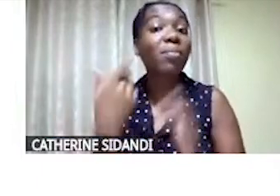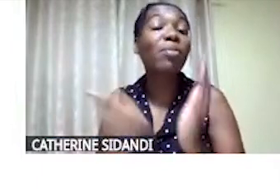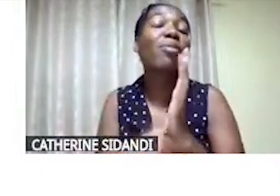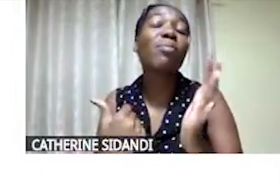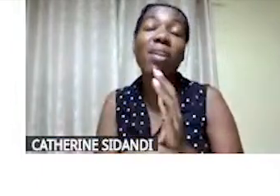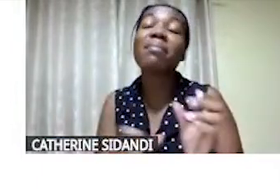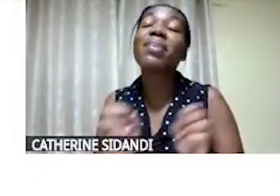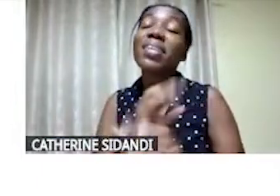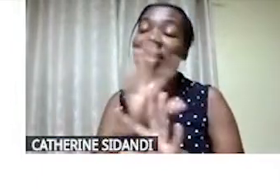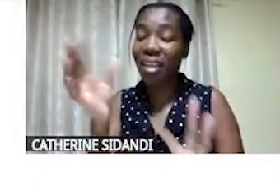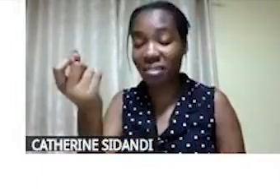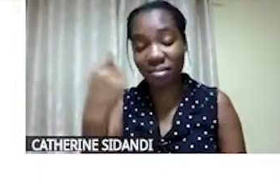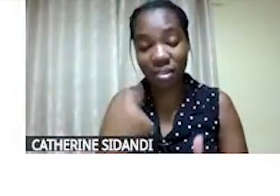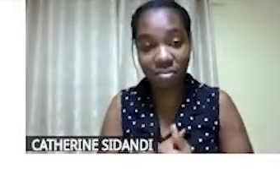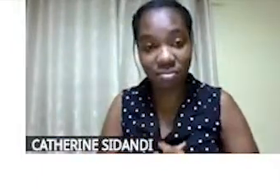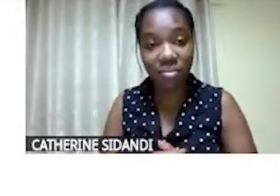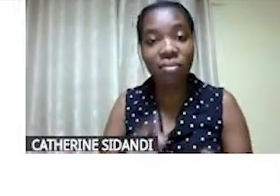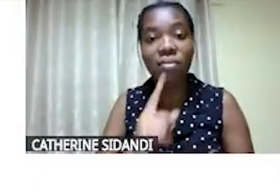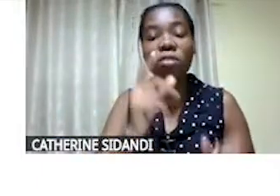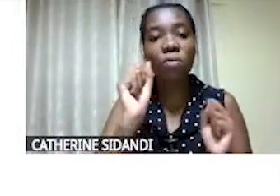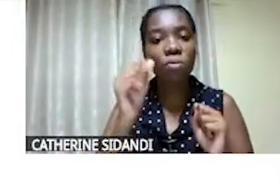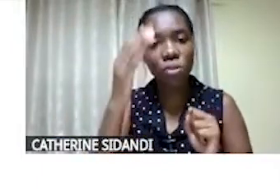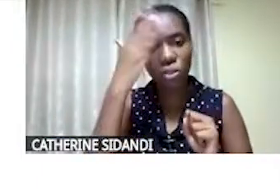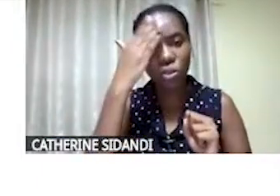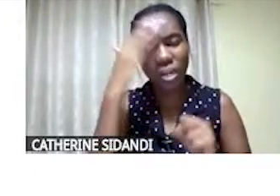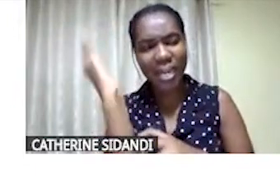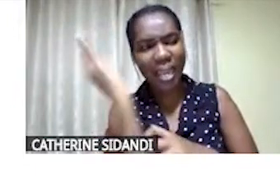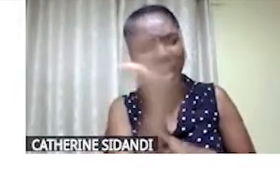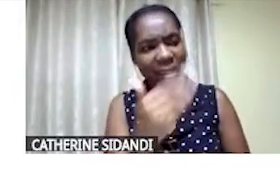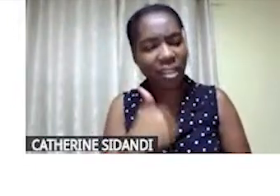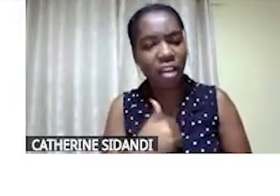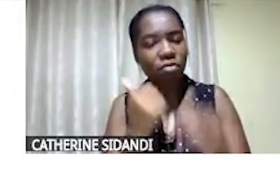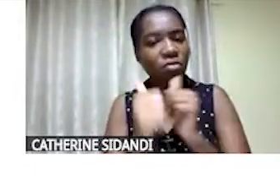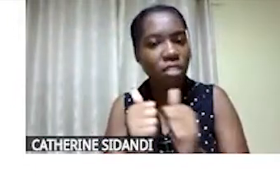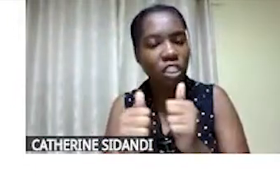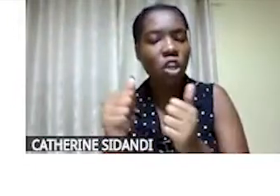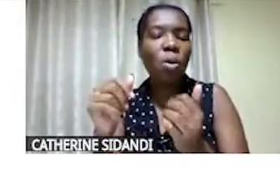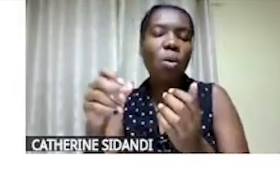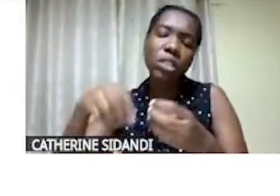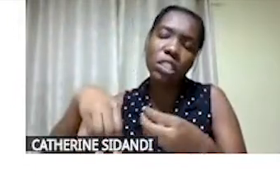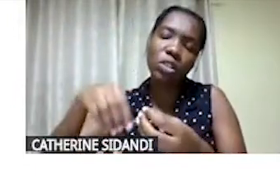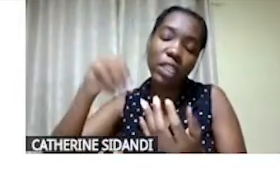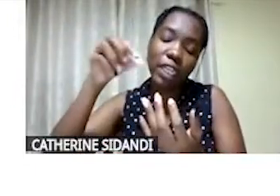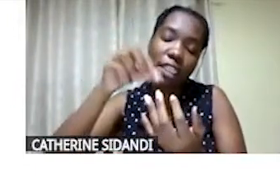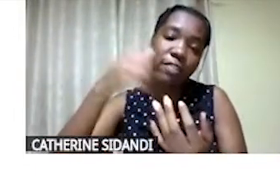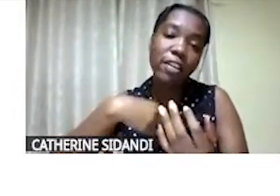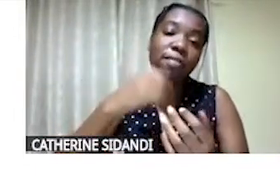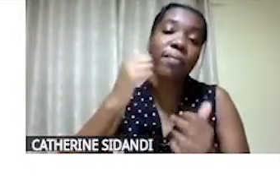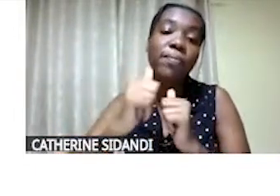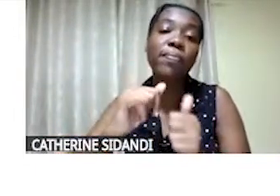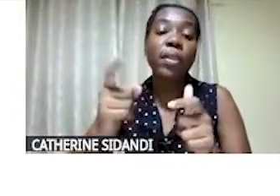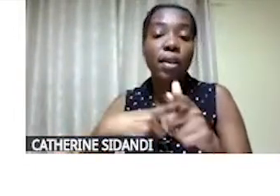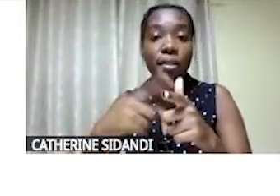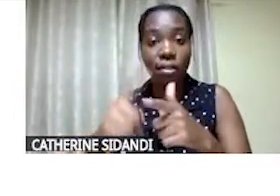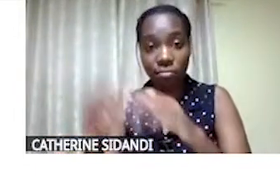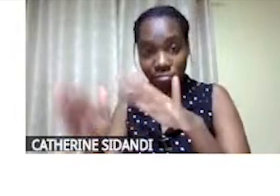get to understand what is the direct and what is the indirect alternative. And the last question that you have to answer in this